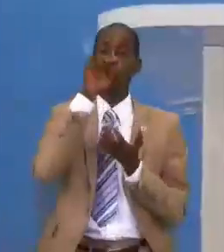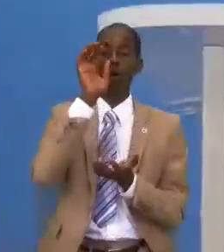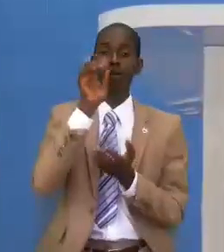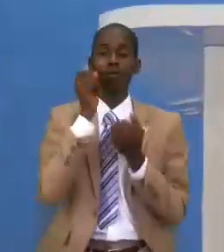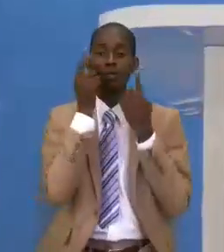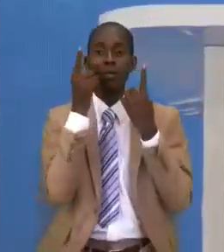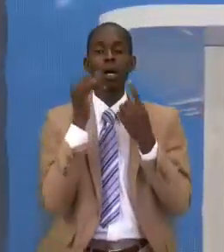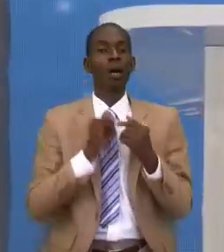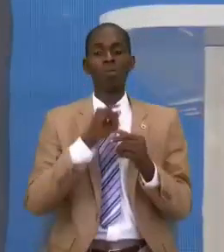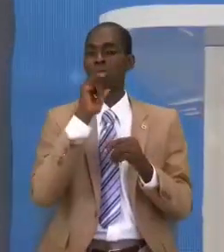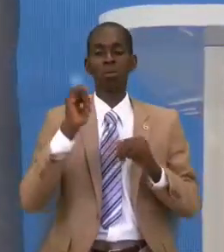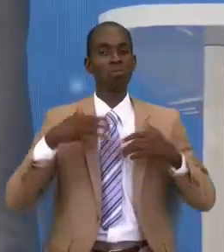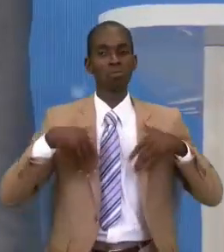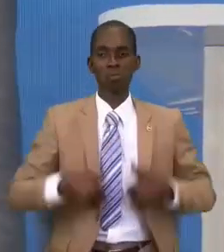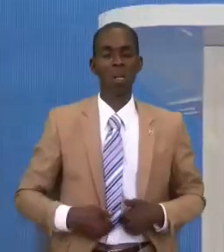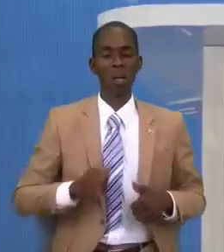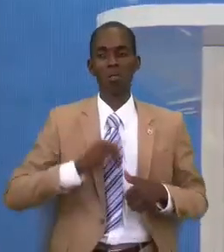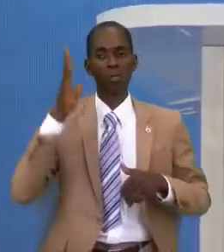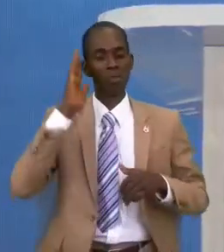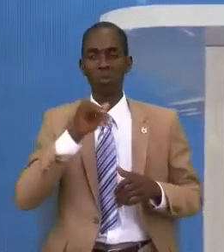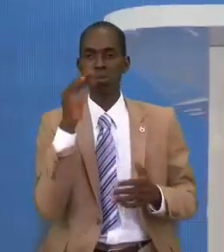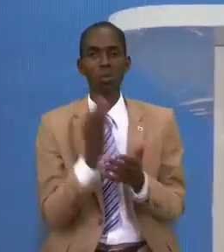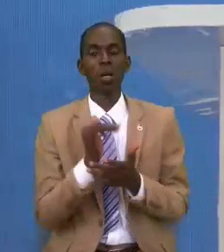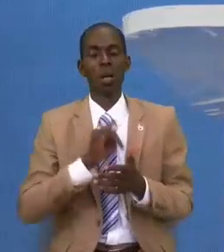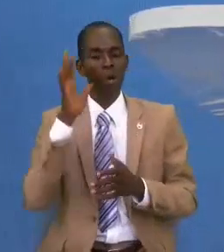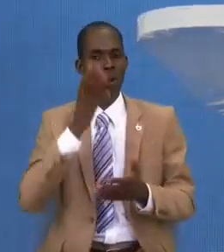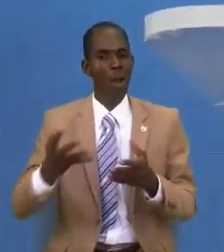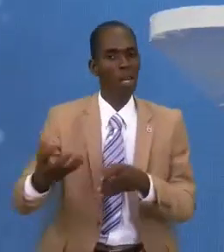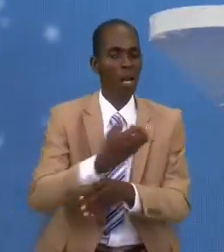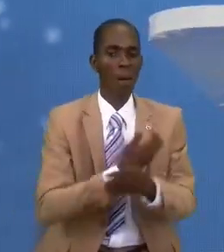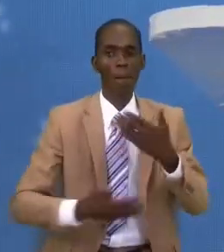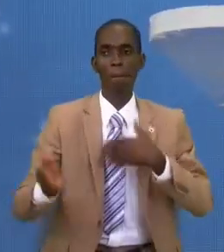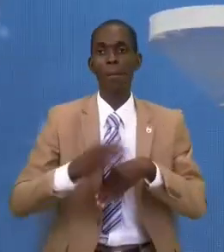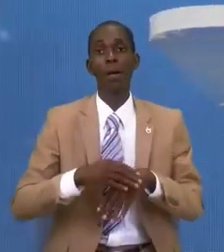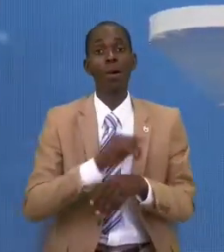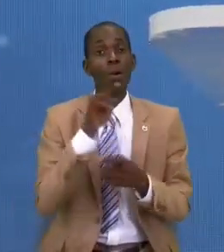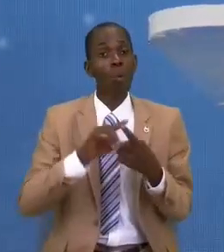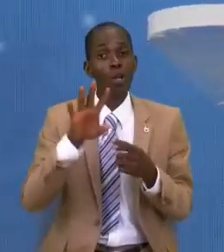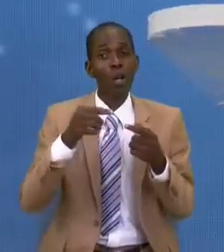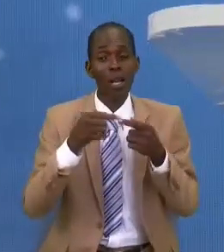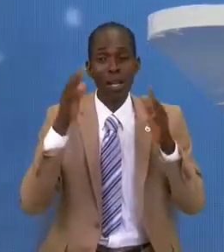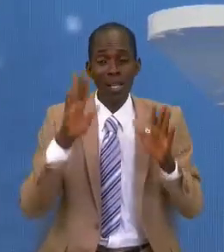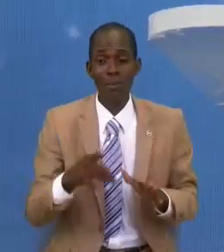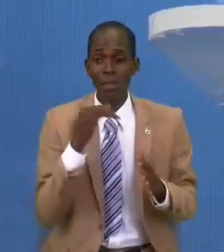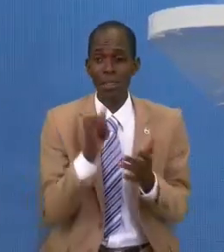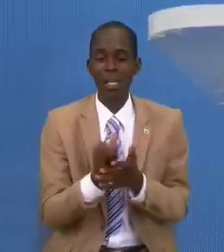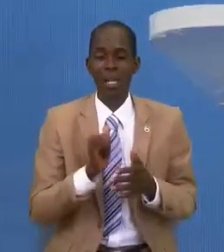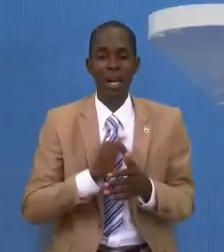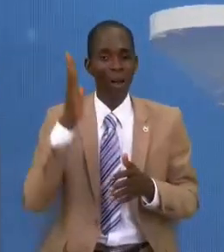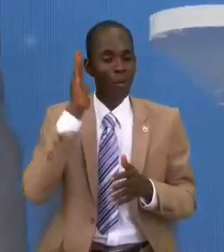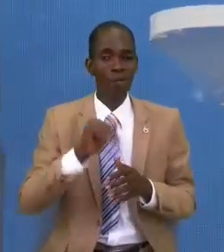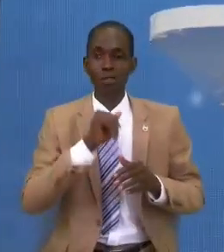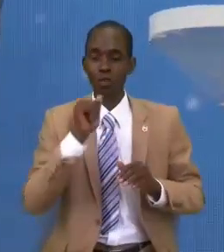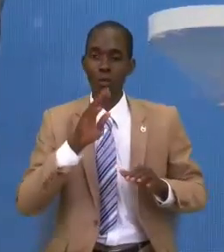your enemy saying, I won't give up on him. I'll trail him. I'll track him. And I will get him